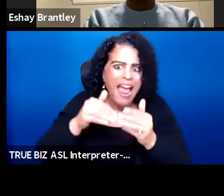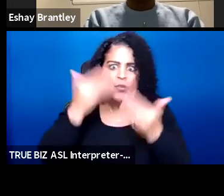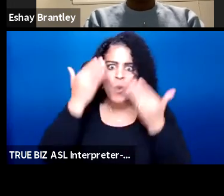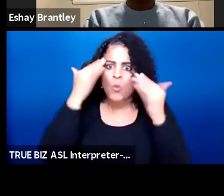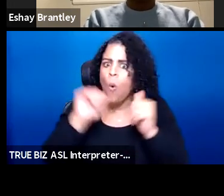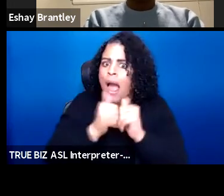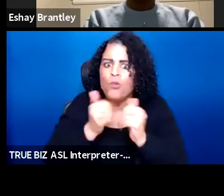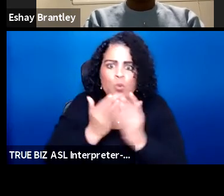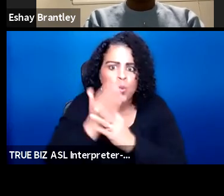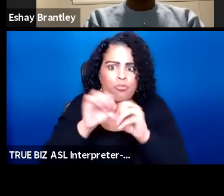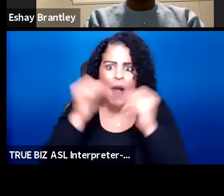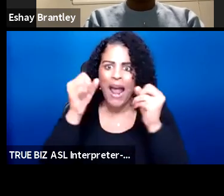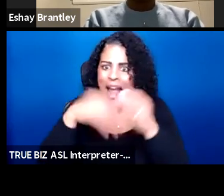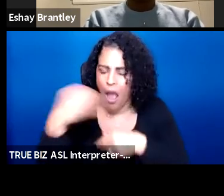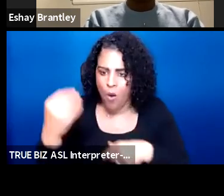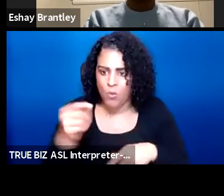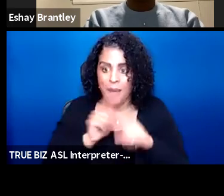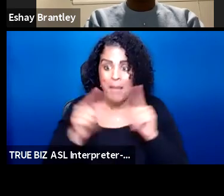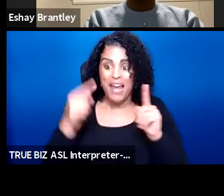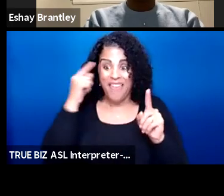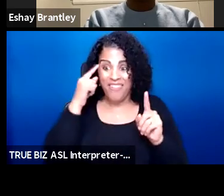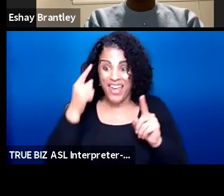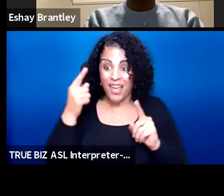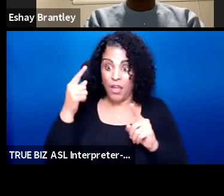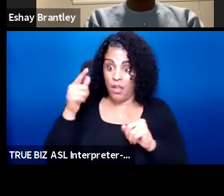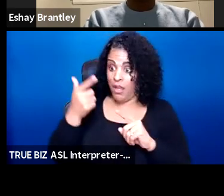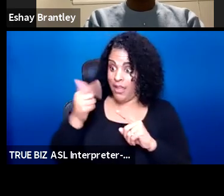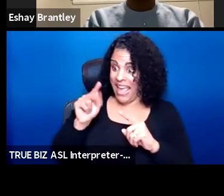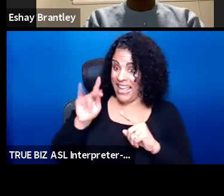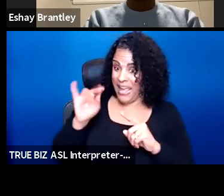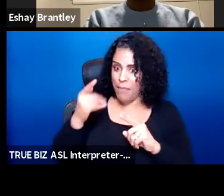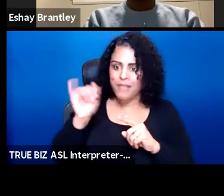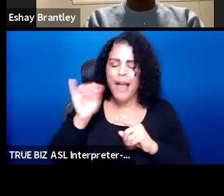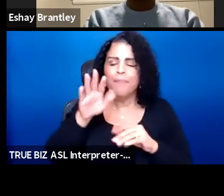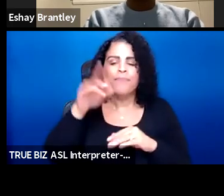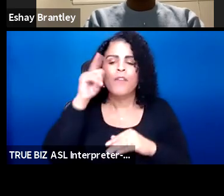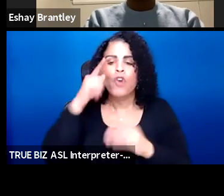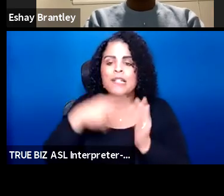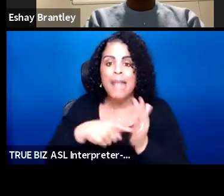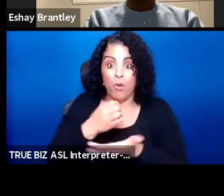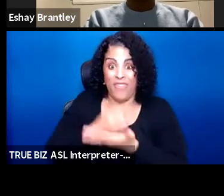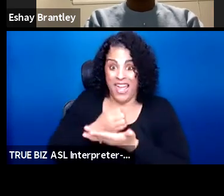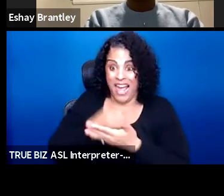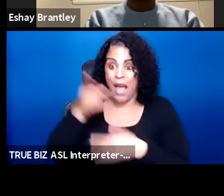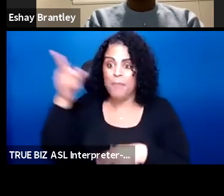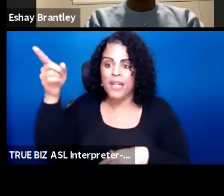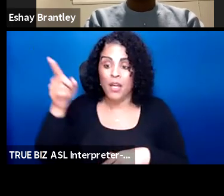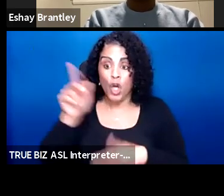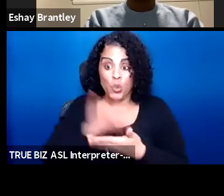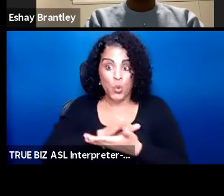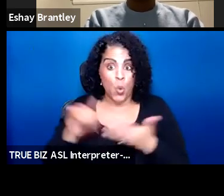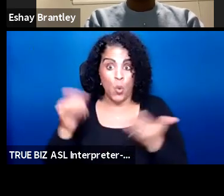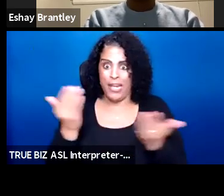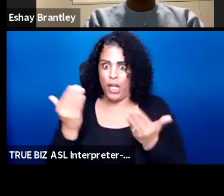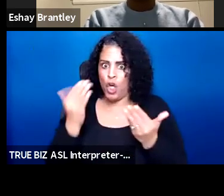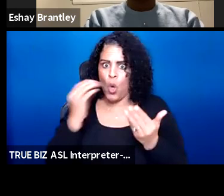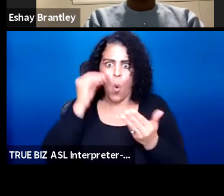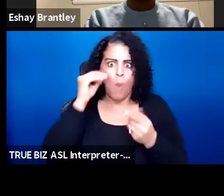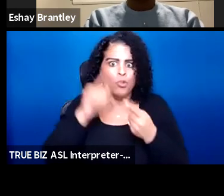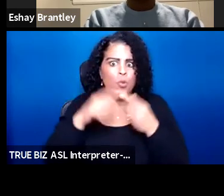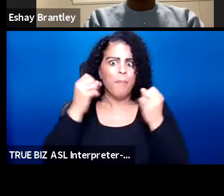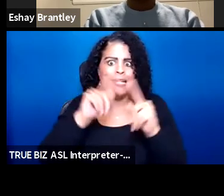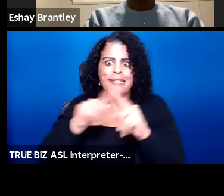the theatrical economy. We think about it like this: on Broadway, New York is home to so many diverse residents, so many people.